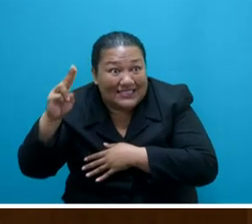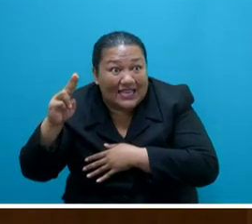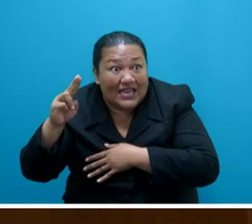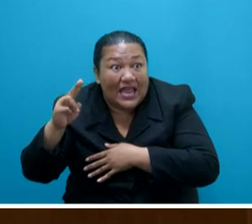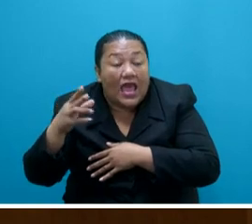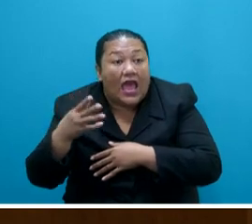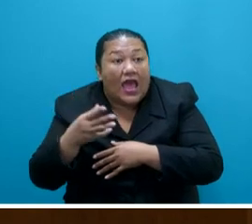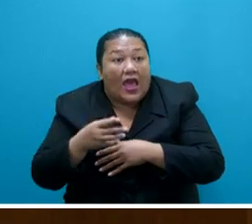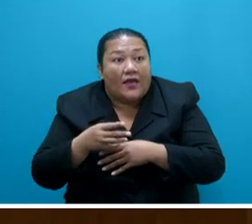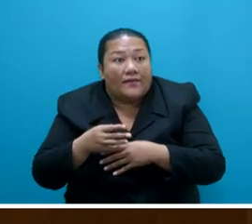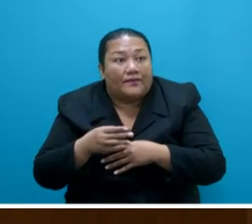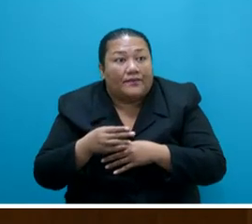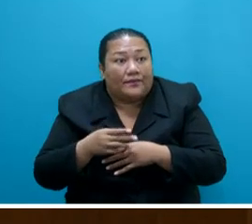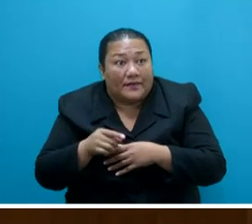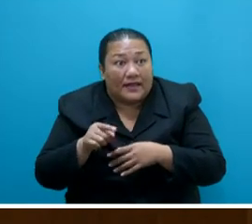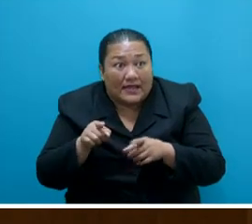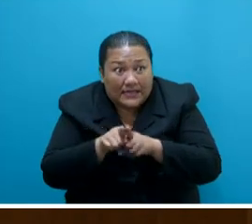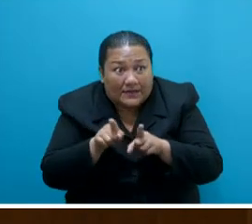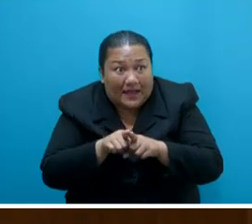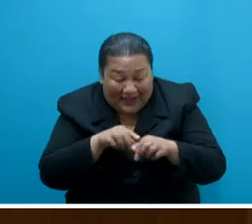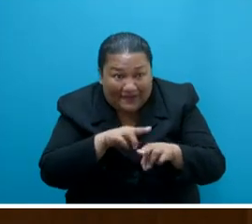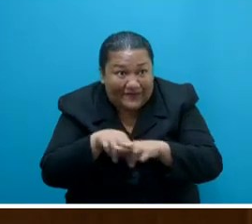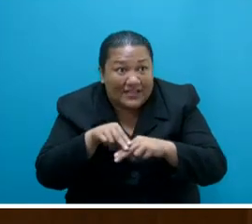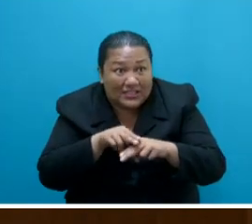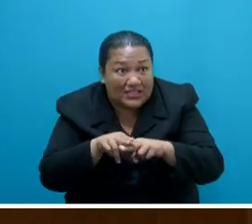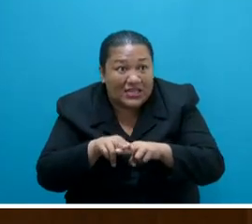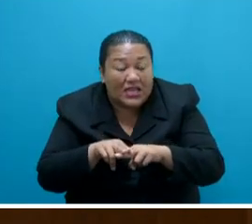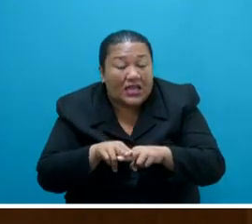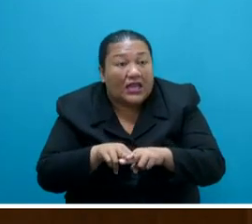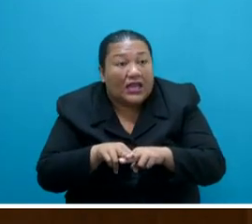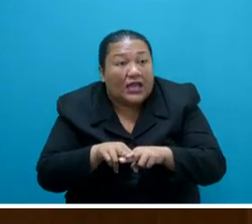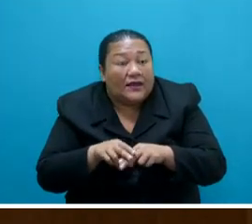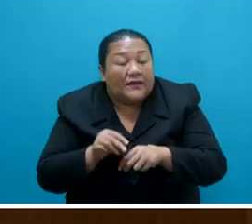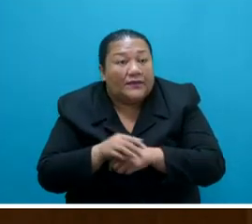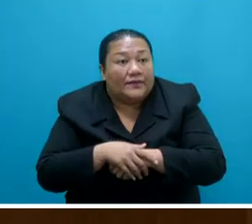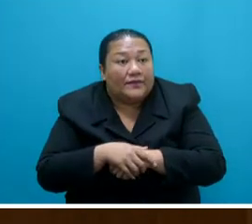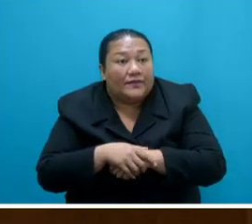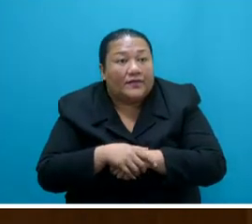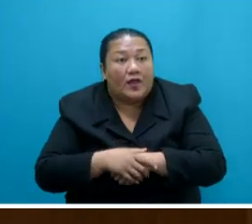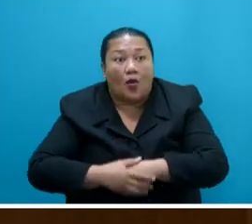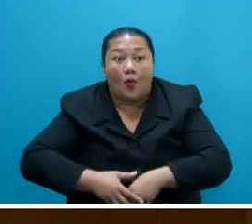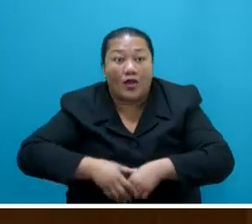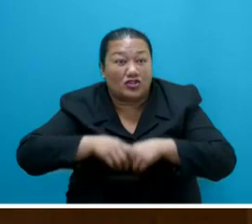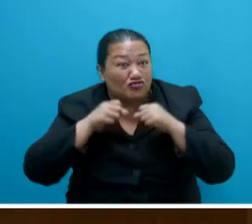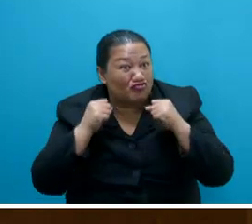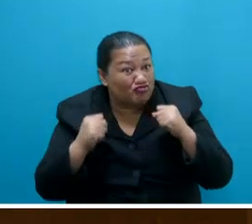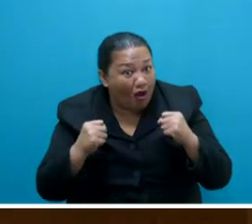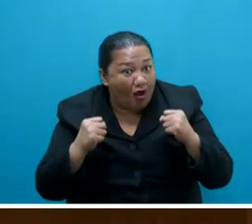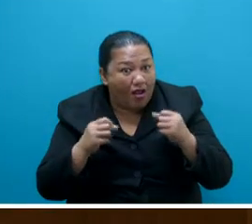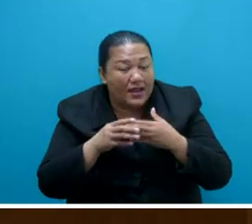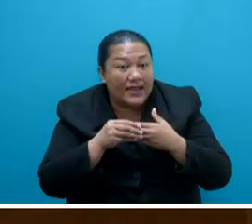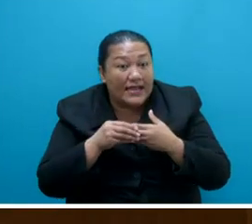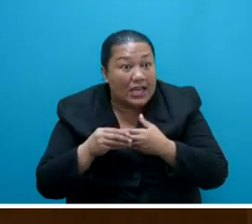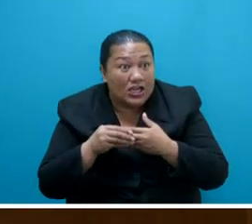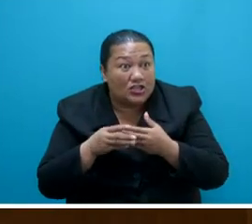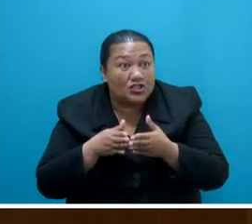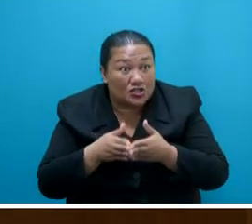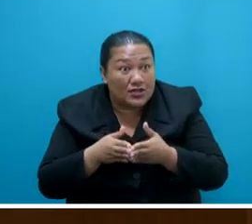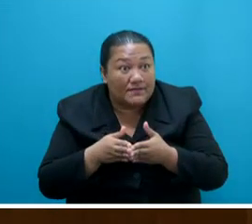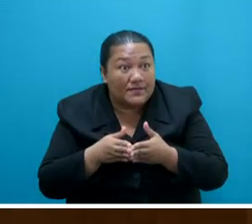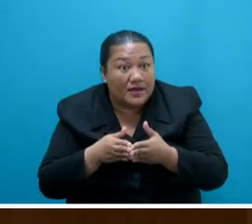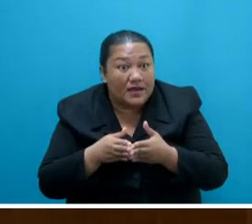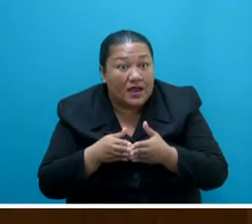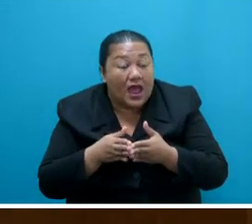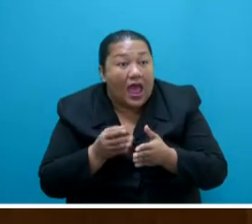than not. But it is those moments, Honorable Speaker, when strong leadership shines brightest. It is